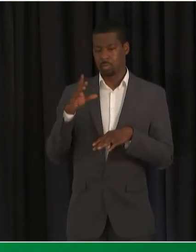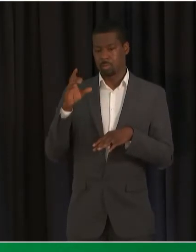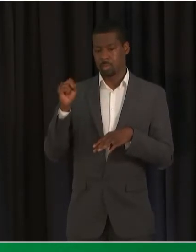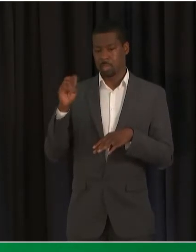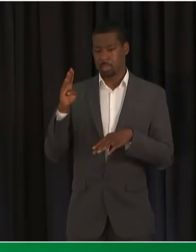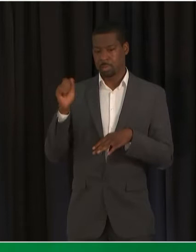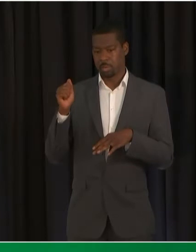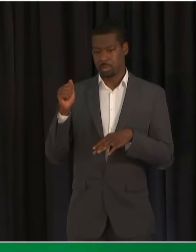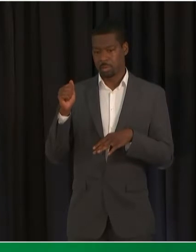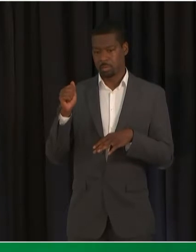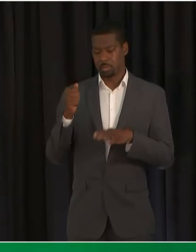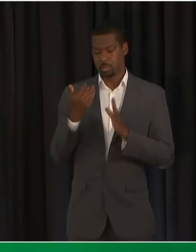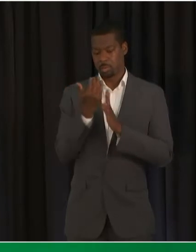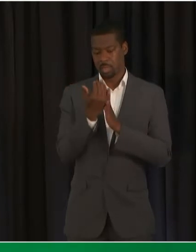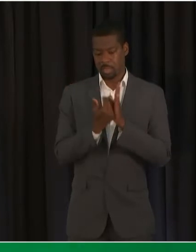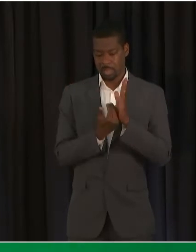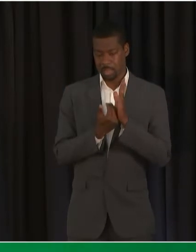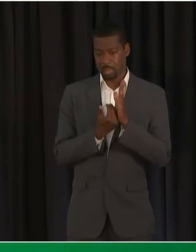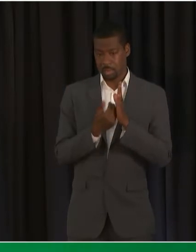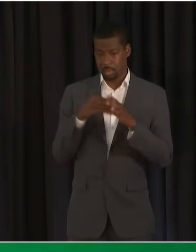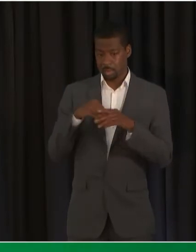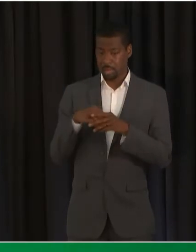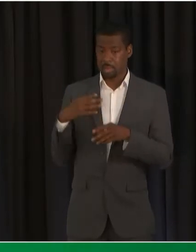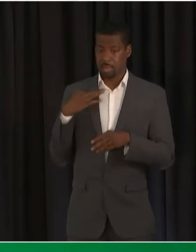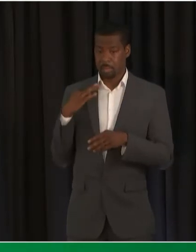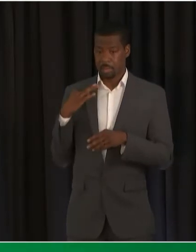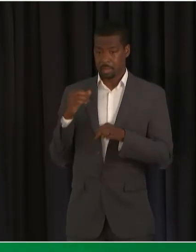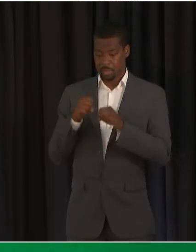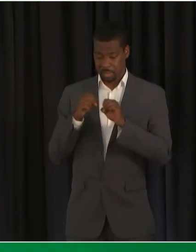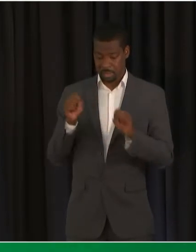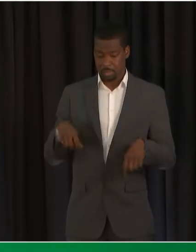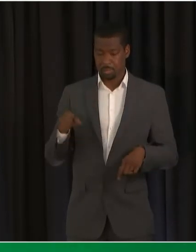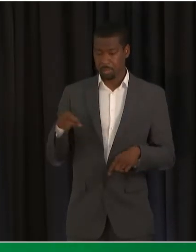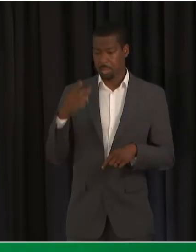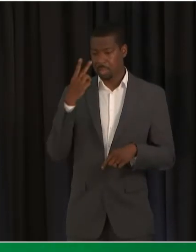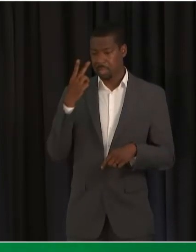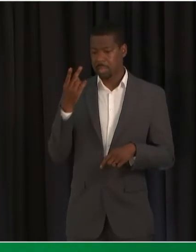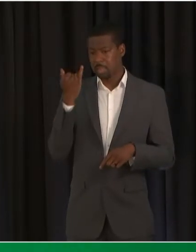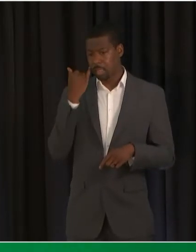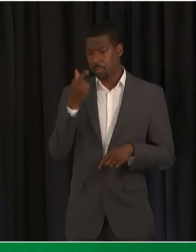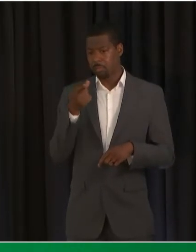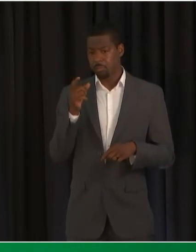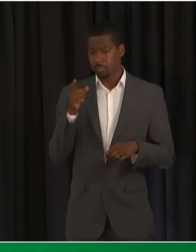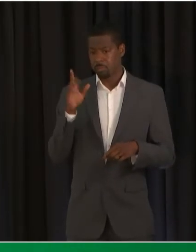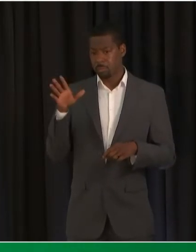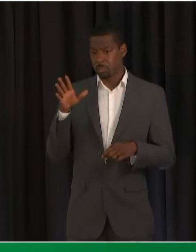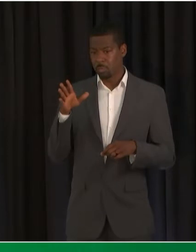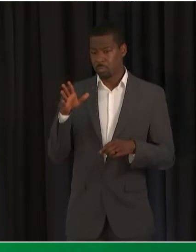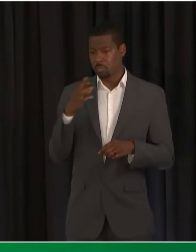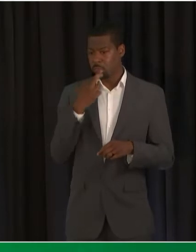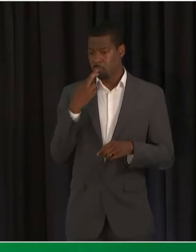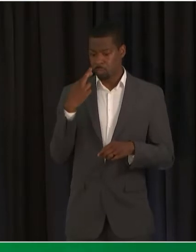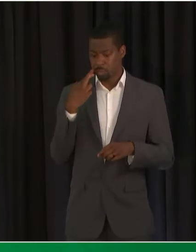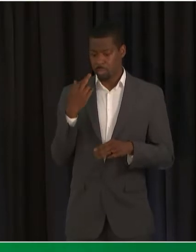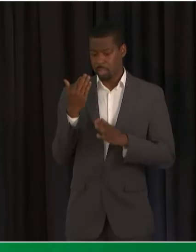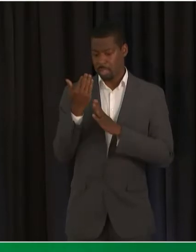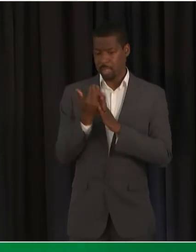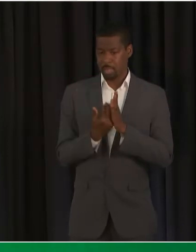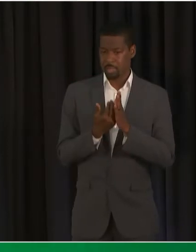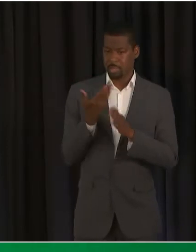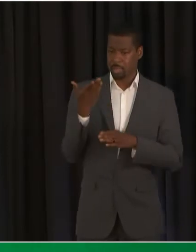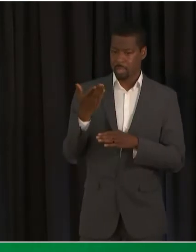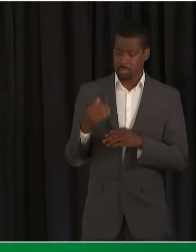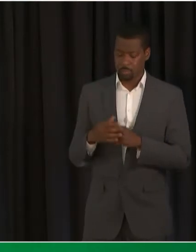directory. In the application portal, applicants will be able to look up, if you don't know if your franchise is on the directory, then you'll be able to look up